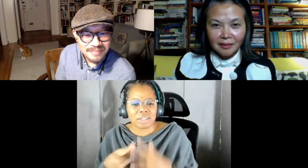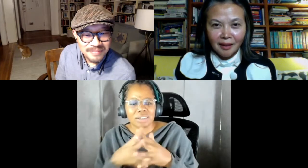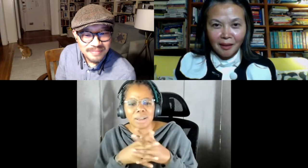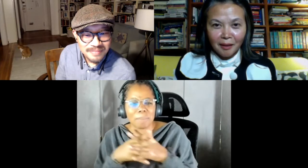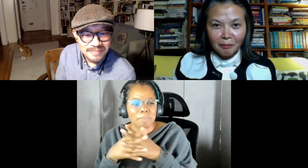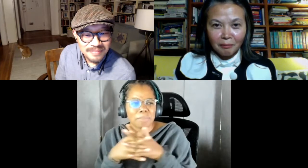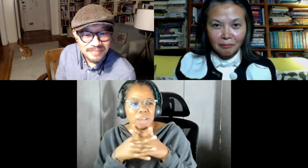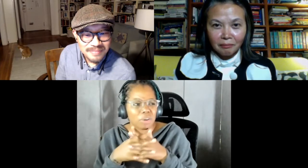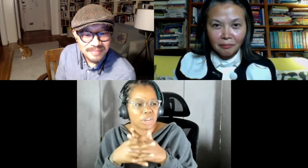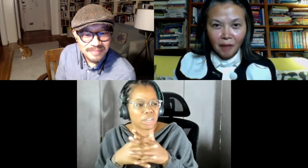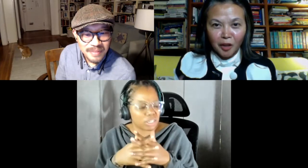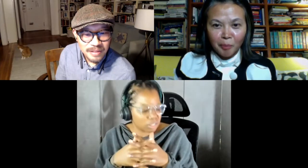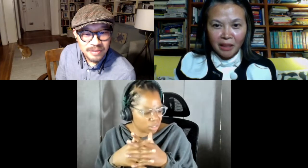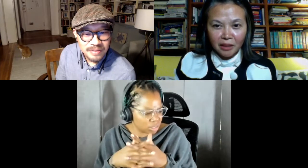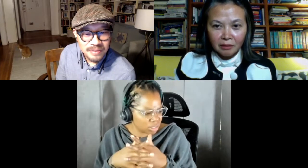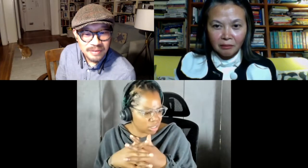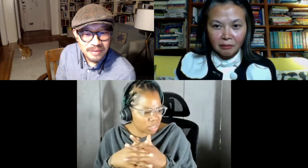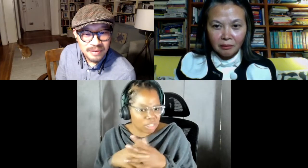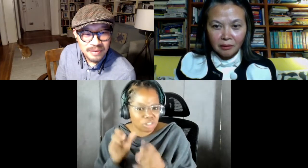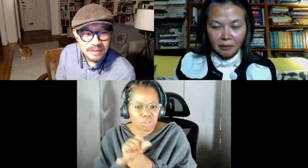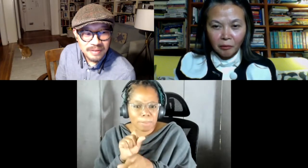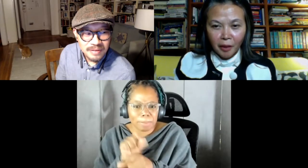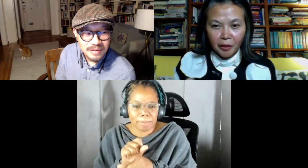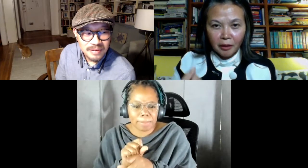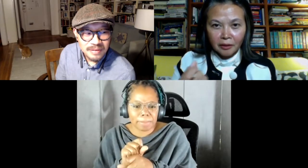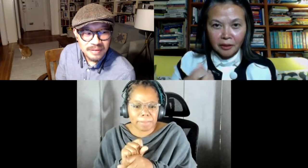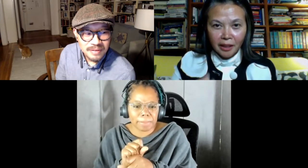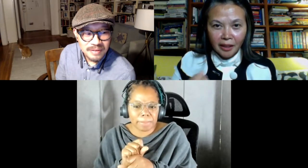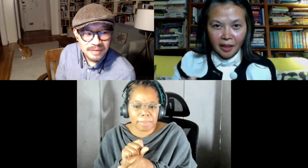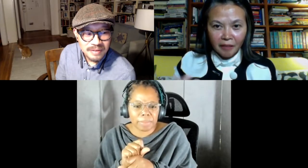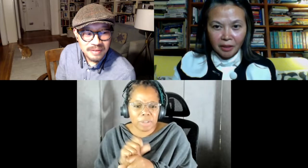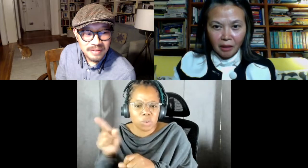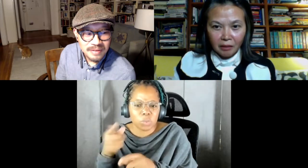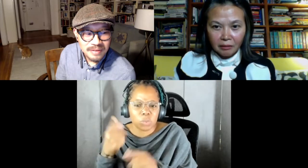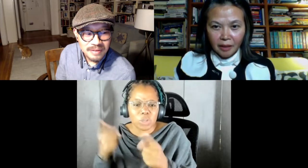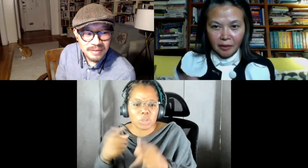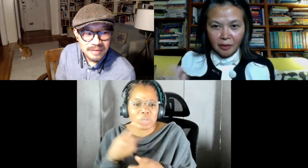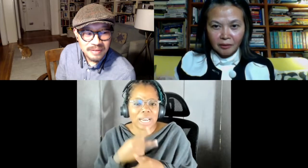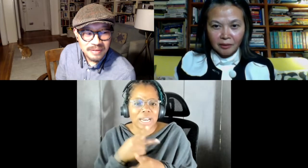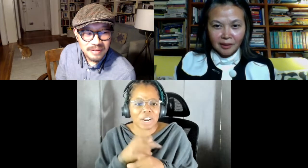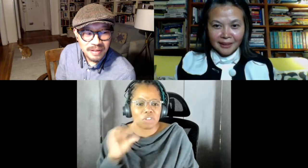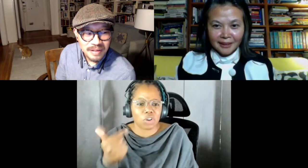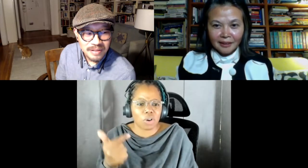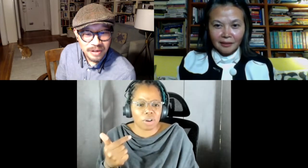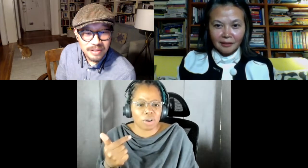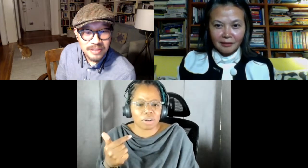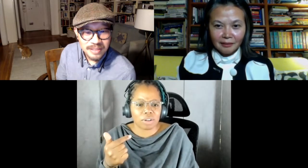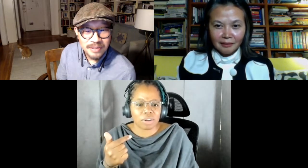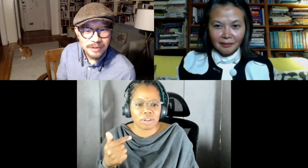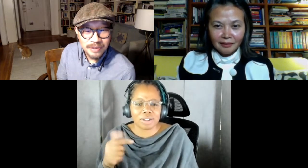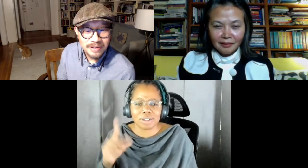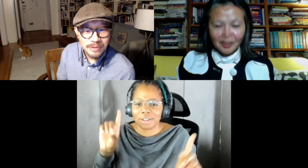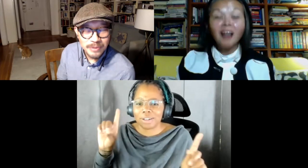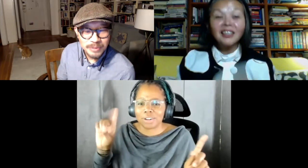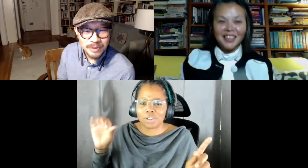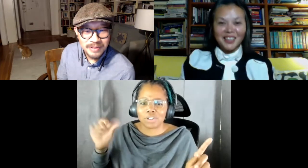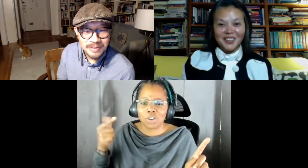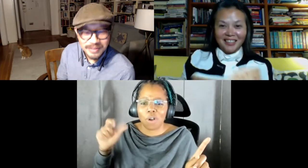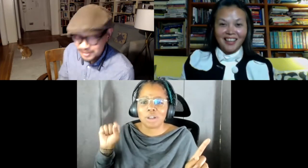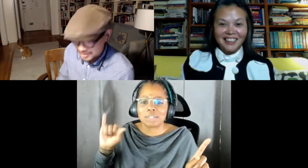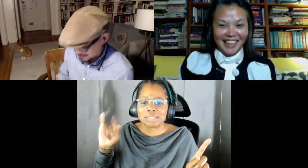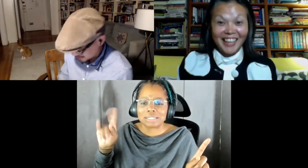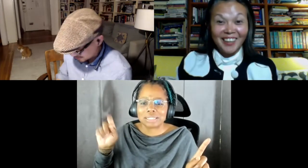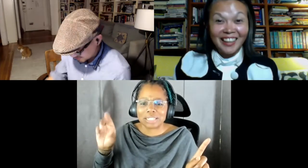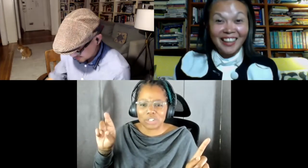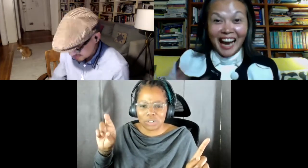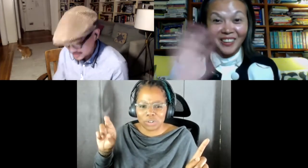American occupation where you're taking care of a dog? I don't know. Dog sitter or dog Dog whisperer? sitter. Okay,